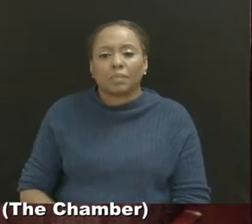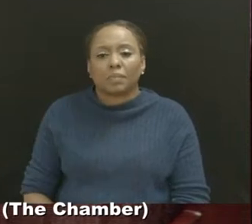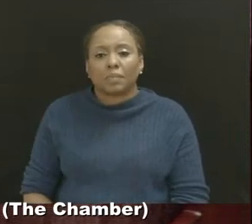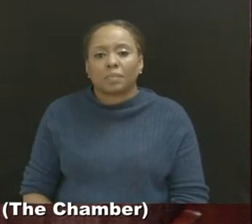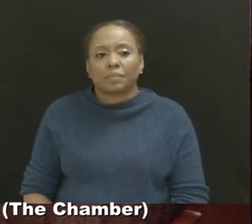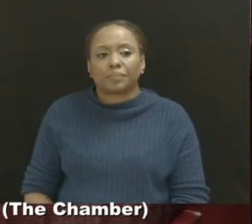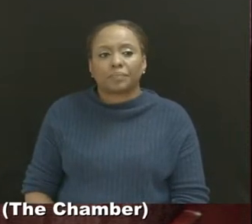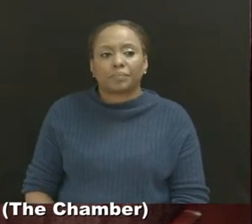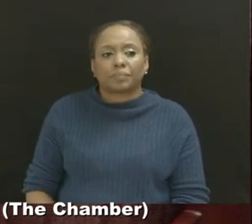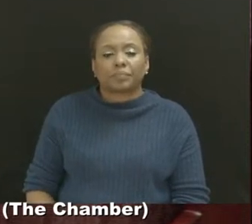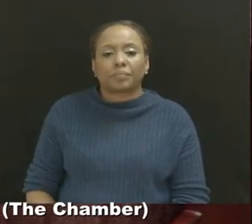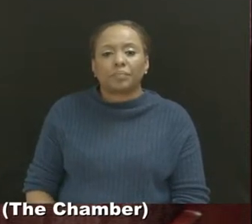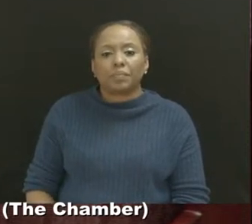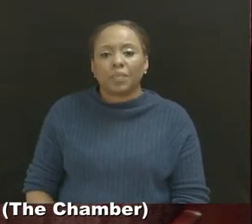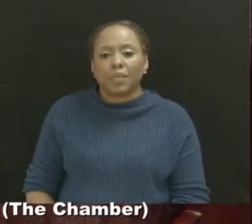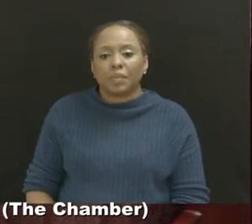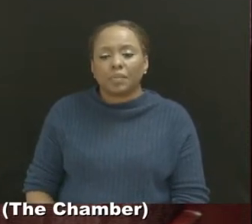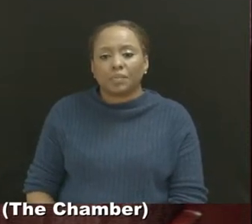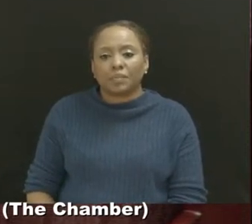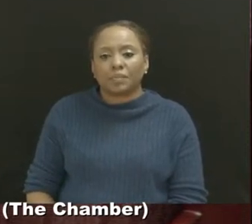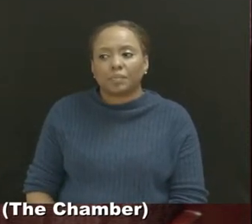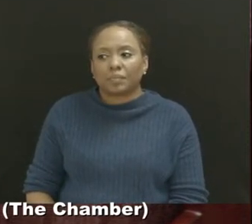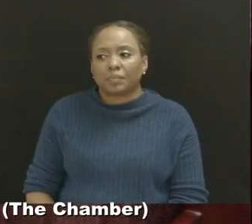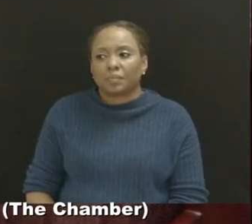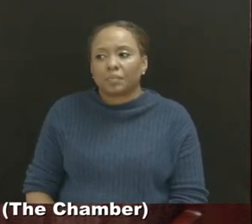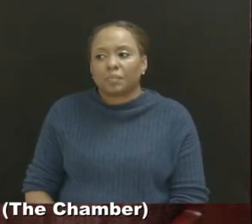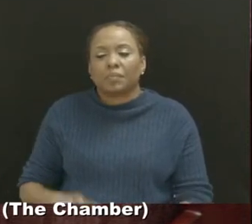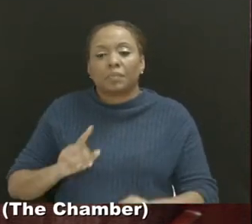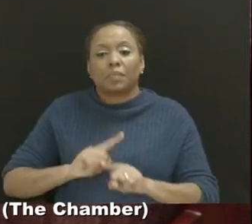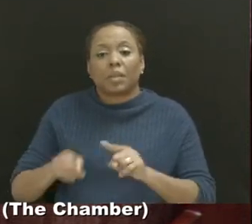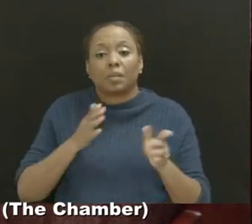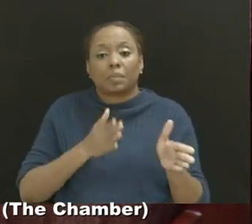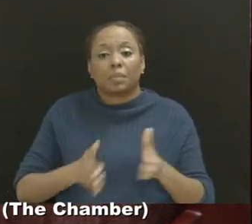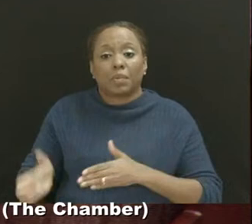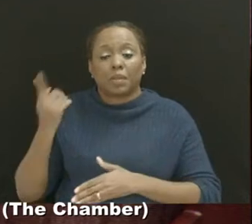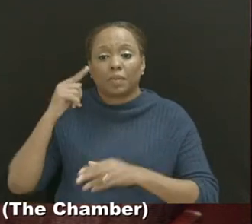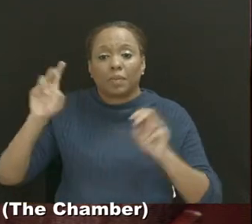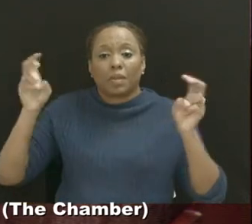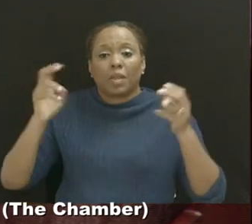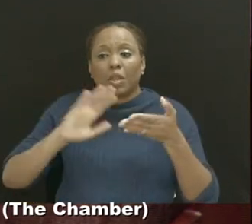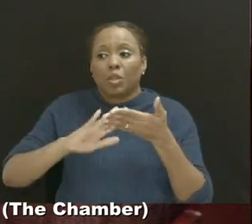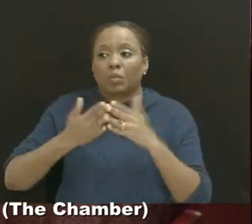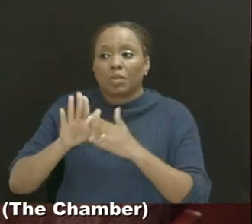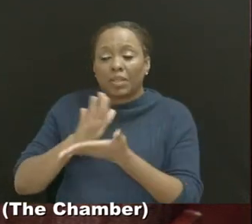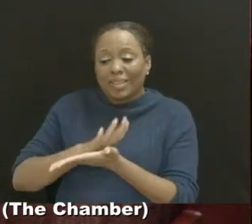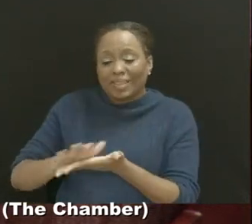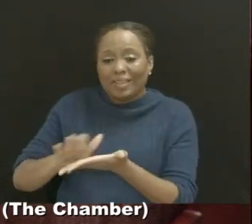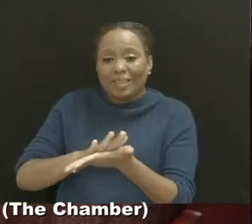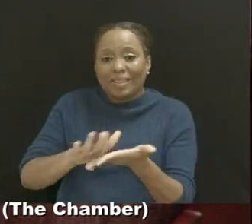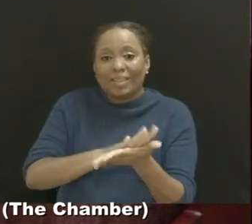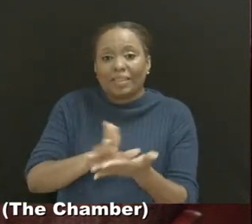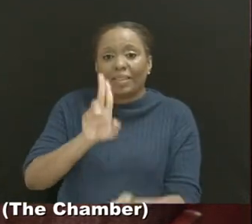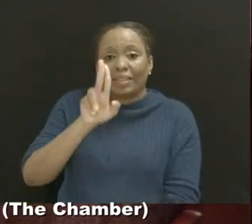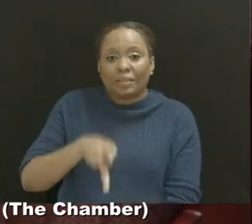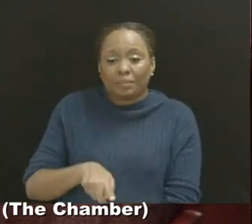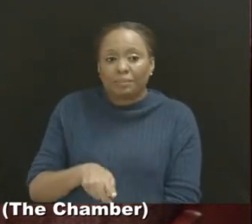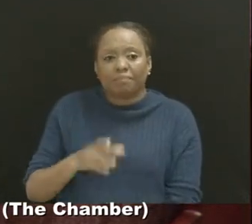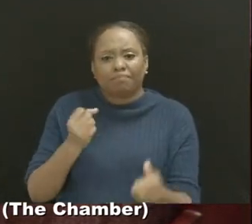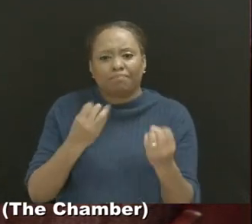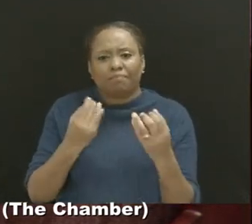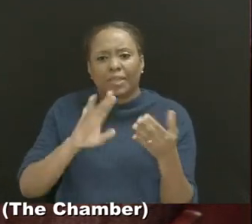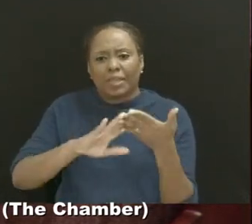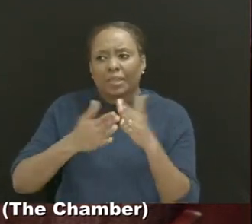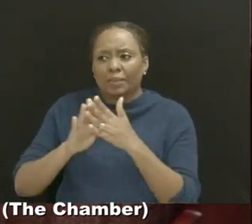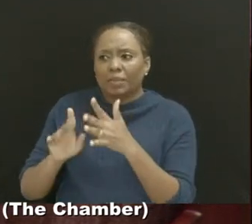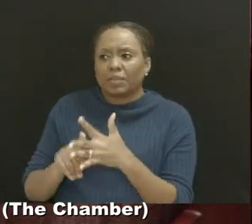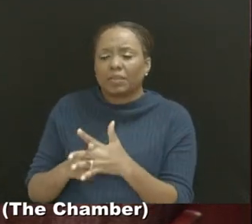to the minister that our plans for community cleanups was started, the national cleanups. Many communities started